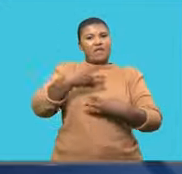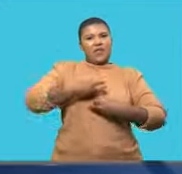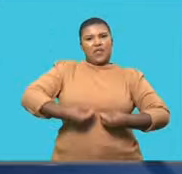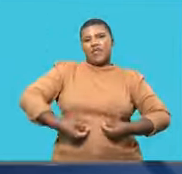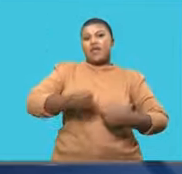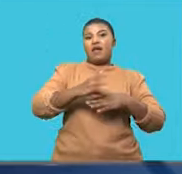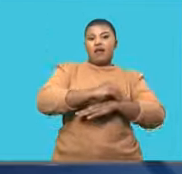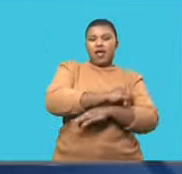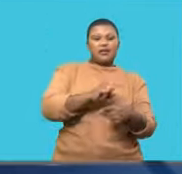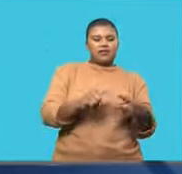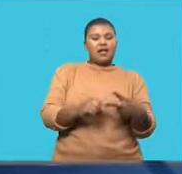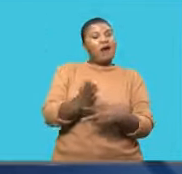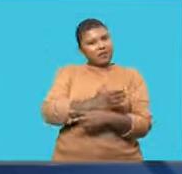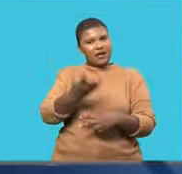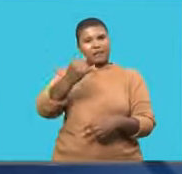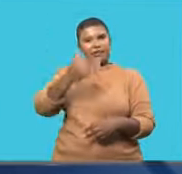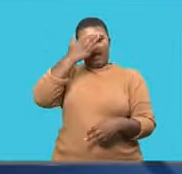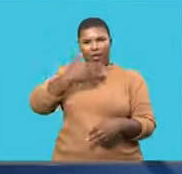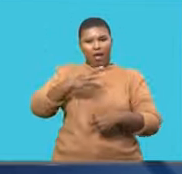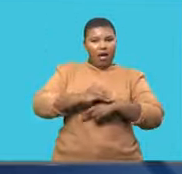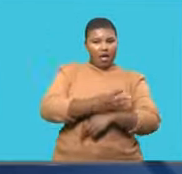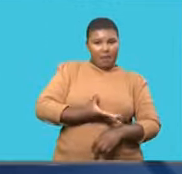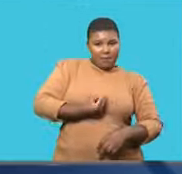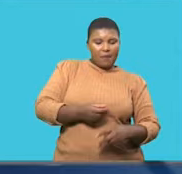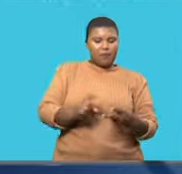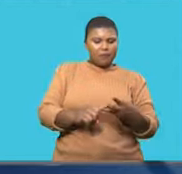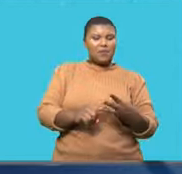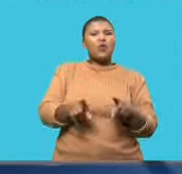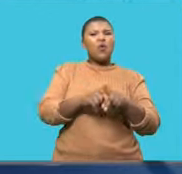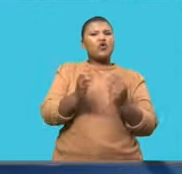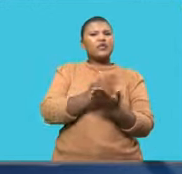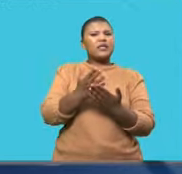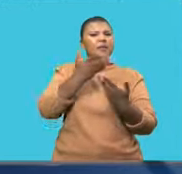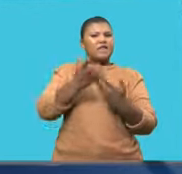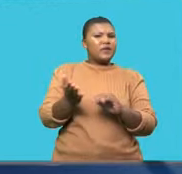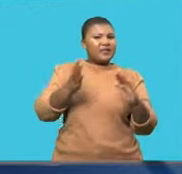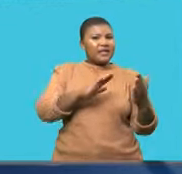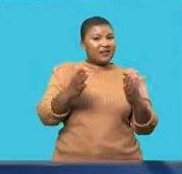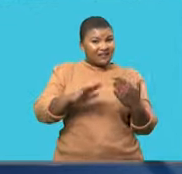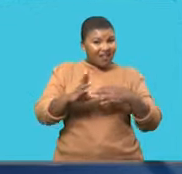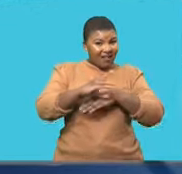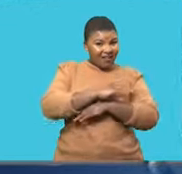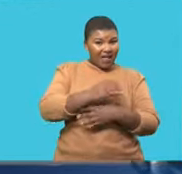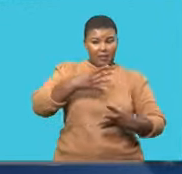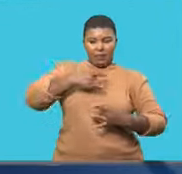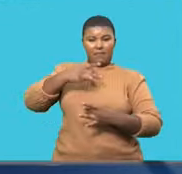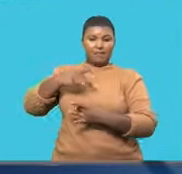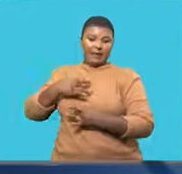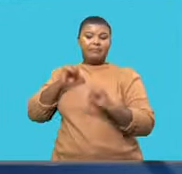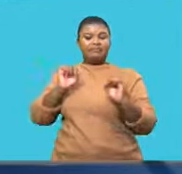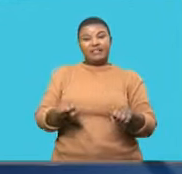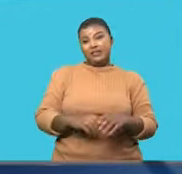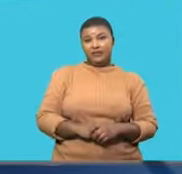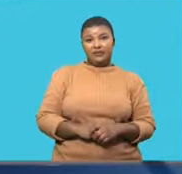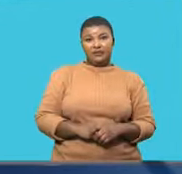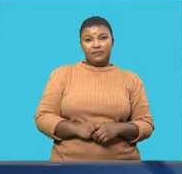and that is also still going through this. We've also commemorated the people that lost their lives. It is very significant because